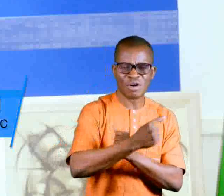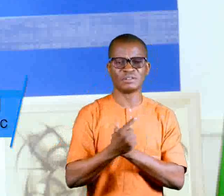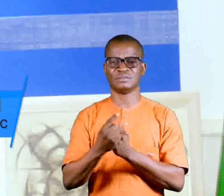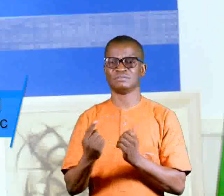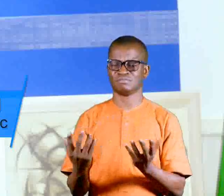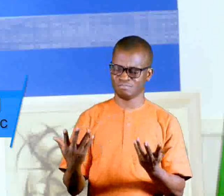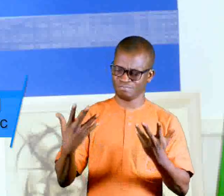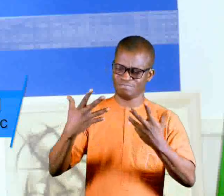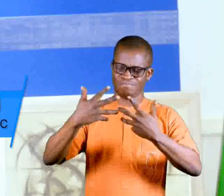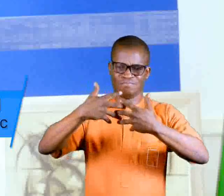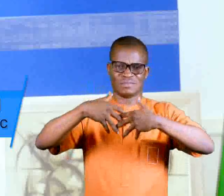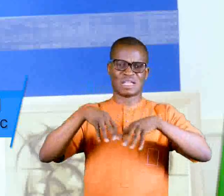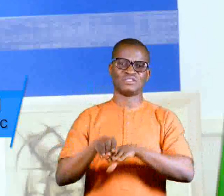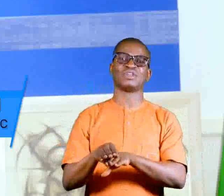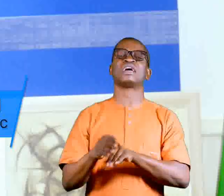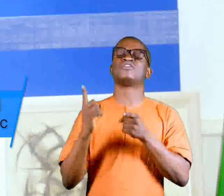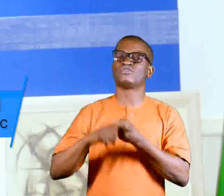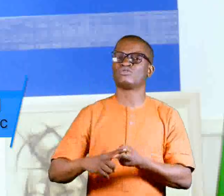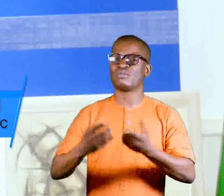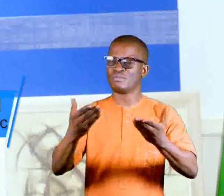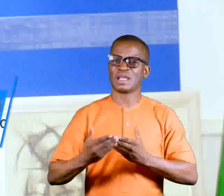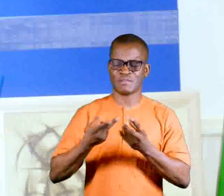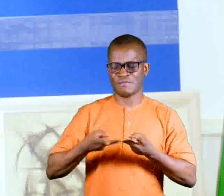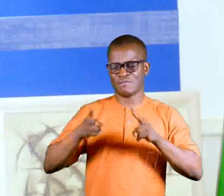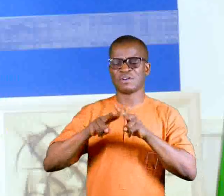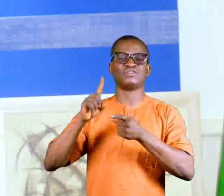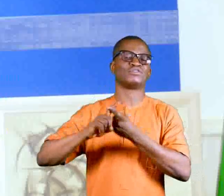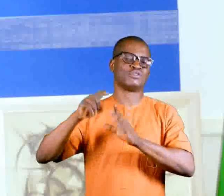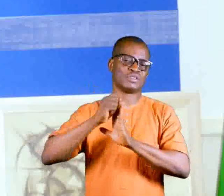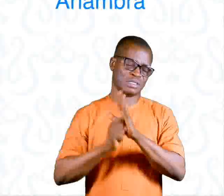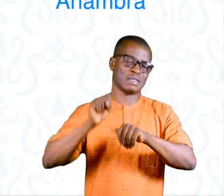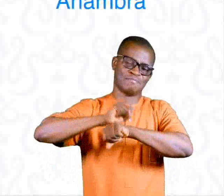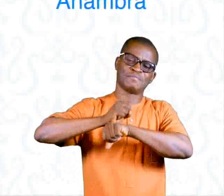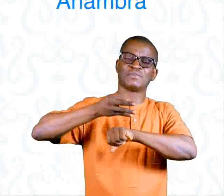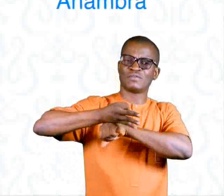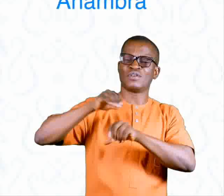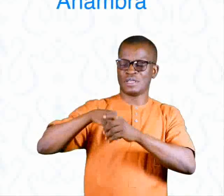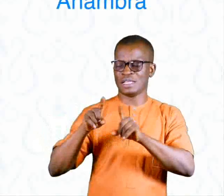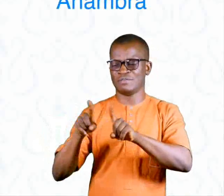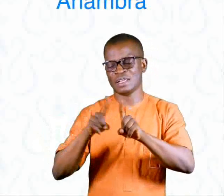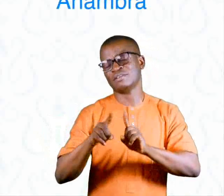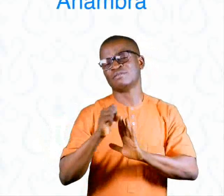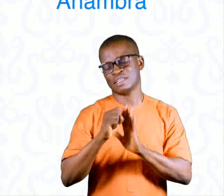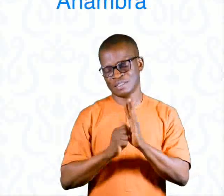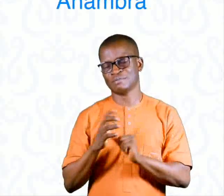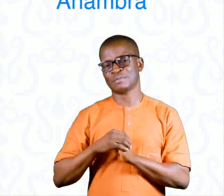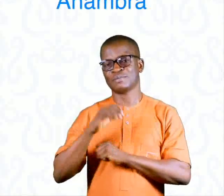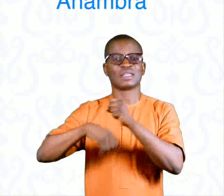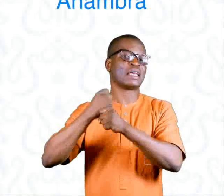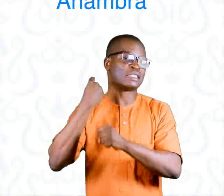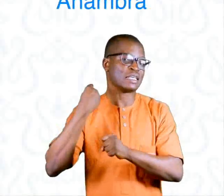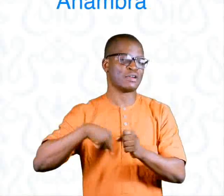the leverage on their areas of strength to bring value to the state task force operation in the different states.